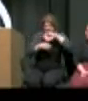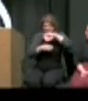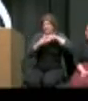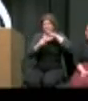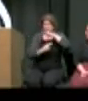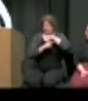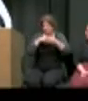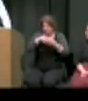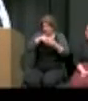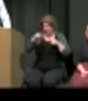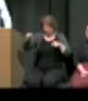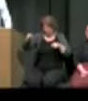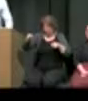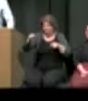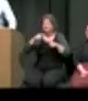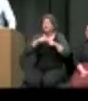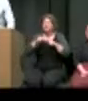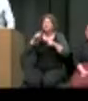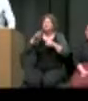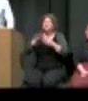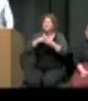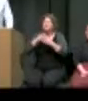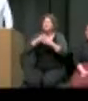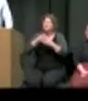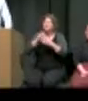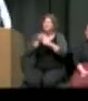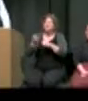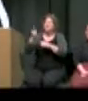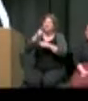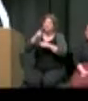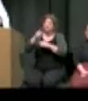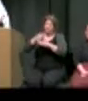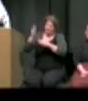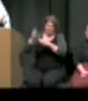And this is scheduled to be completed at the end of next year.